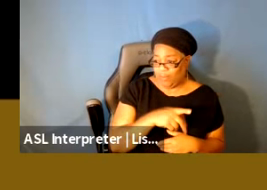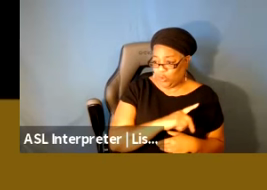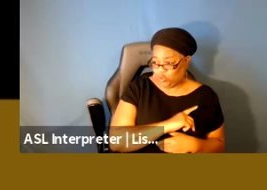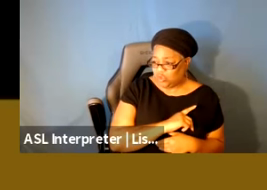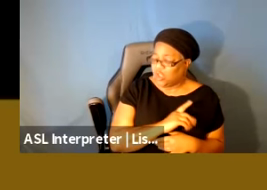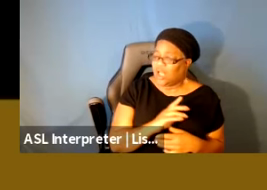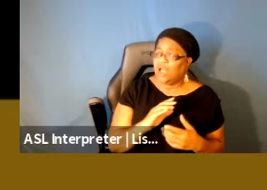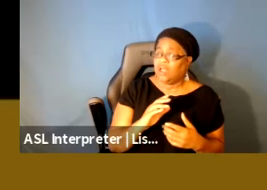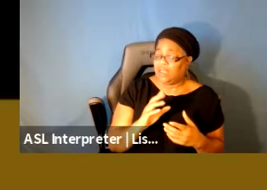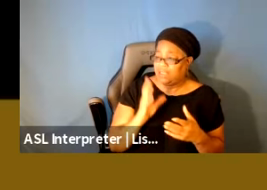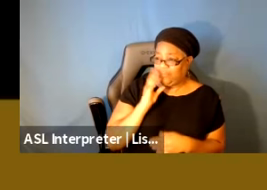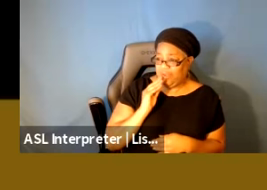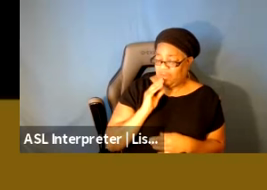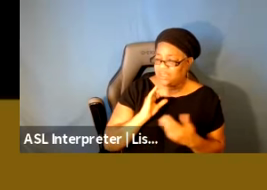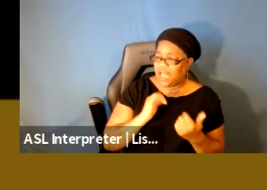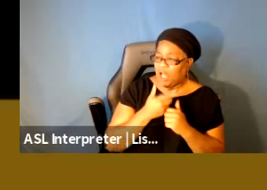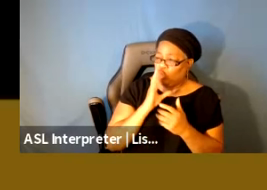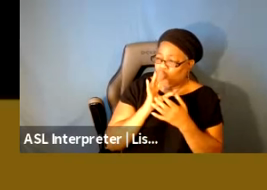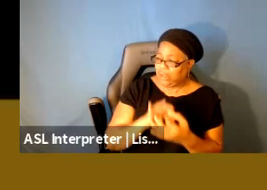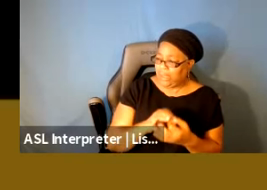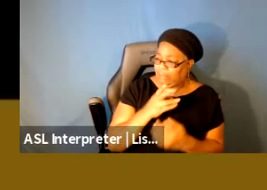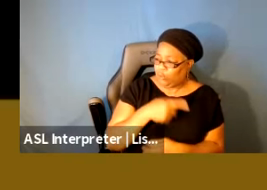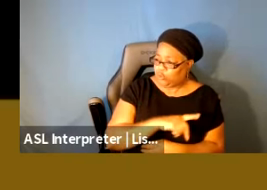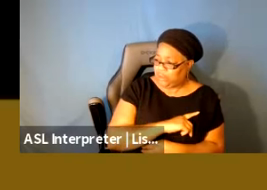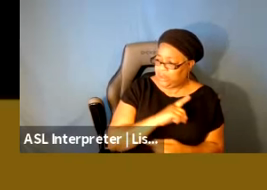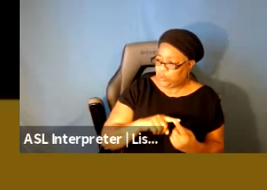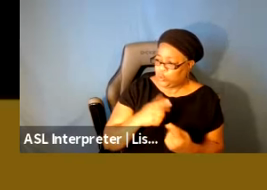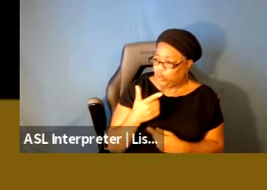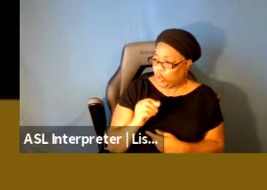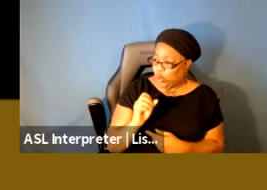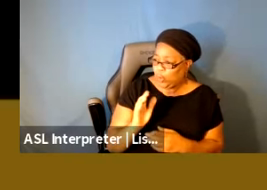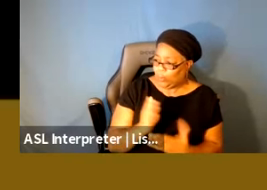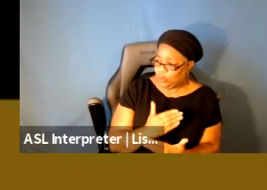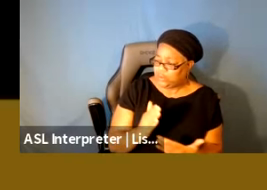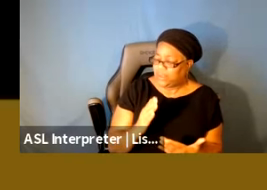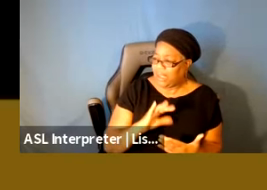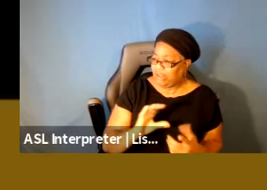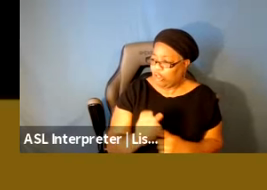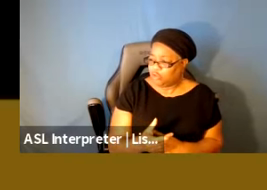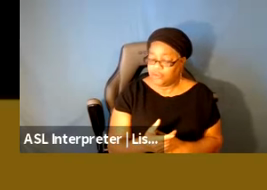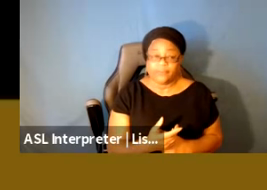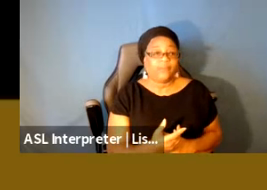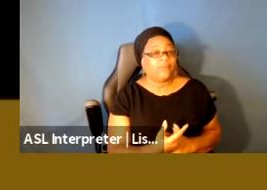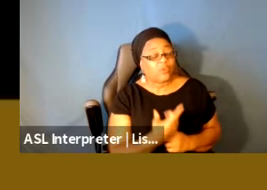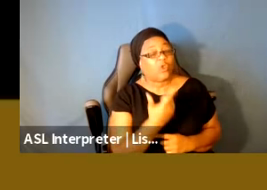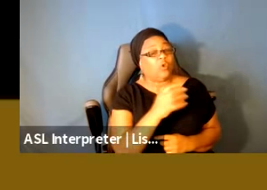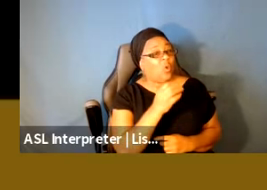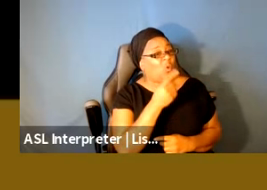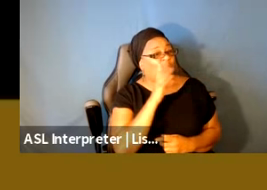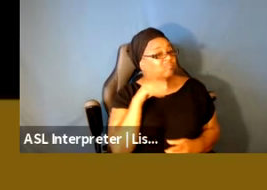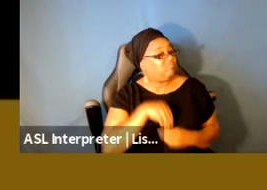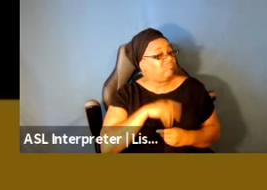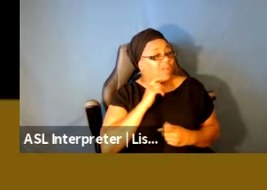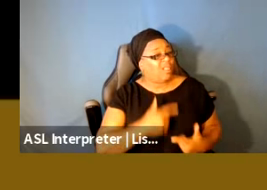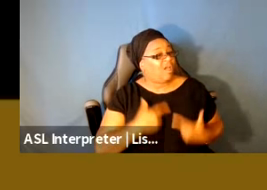Go-Go music and culture? Well, it's always, Go-Go has always been a part of my life. It's